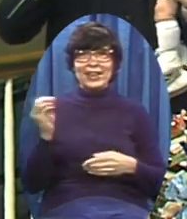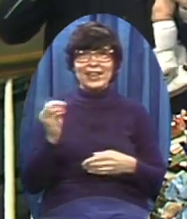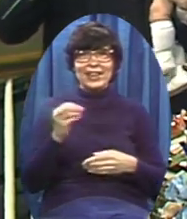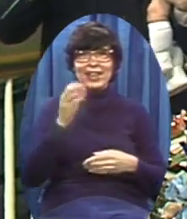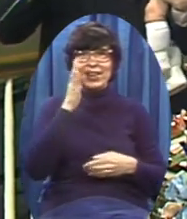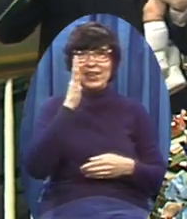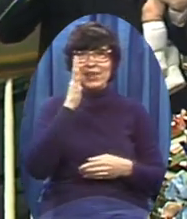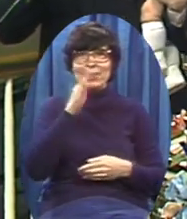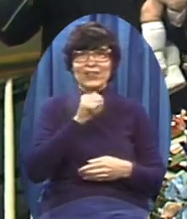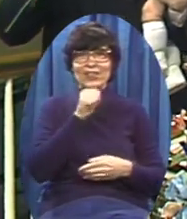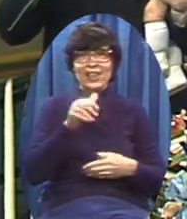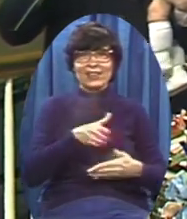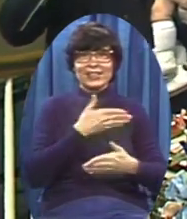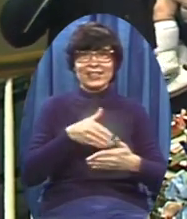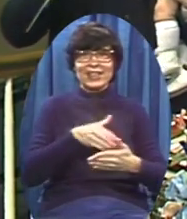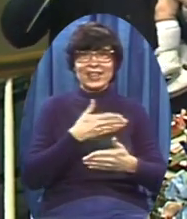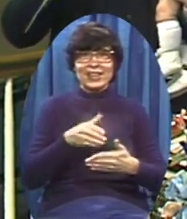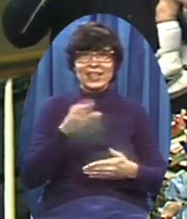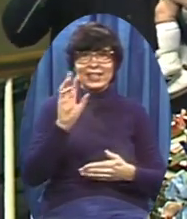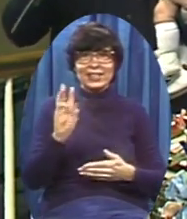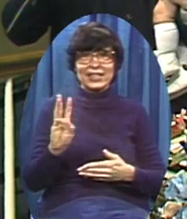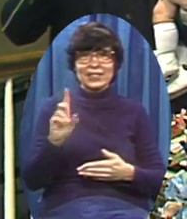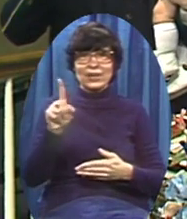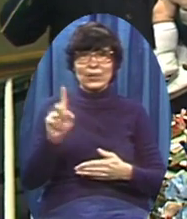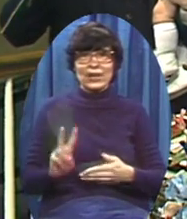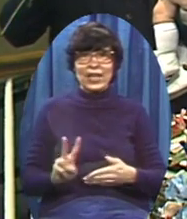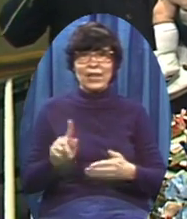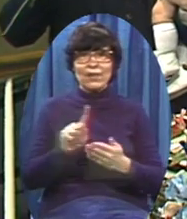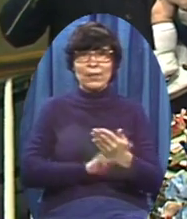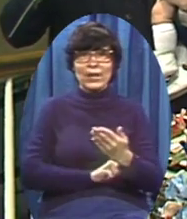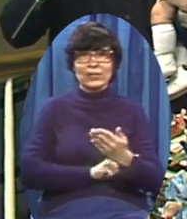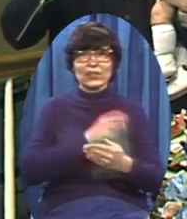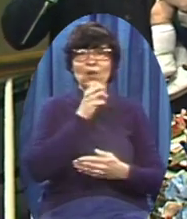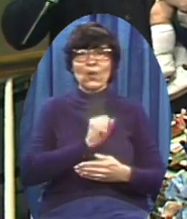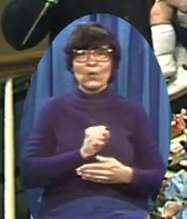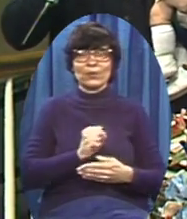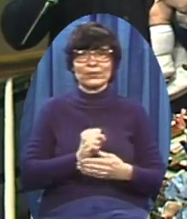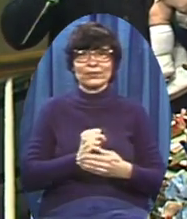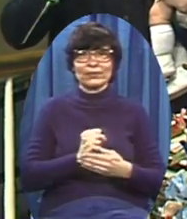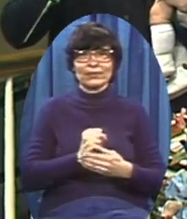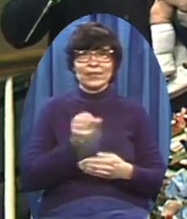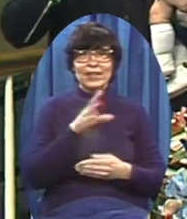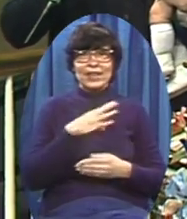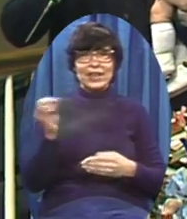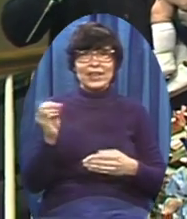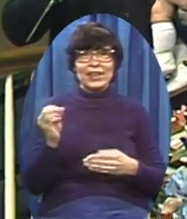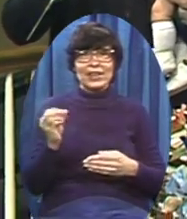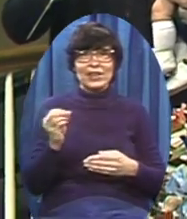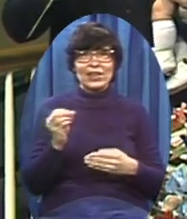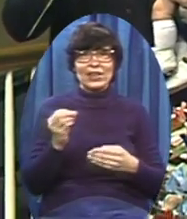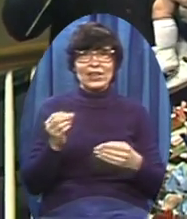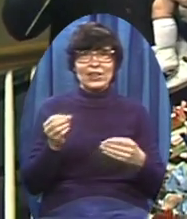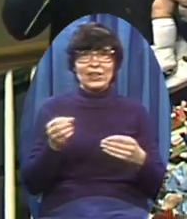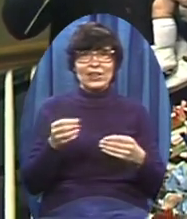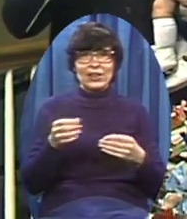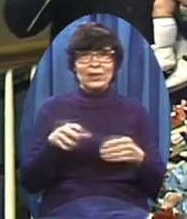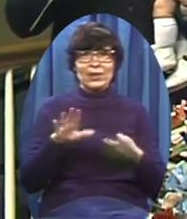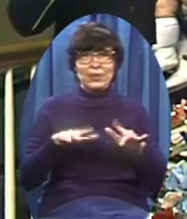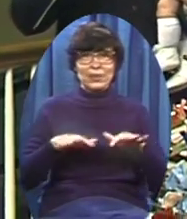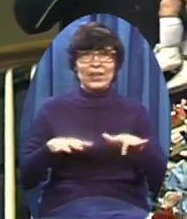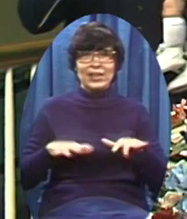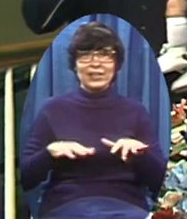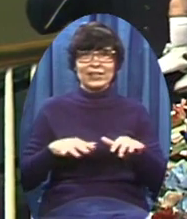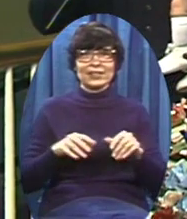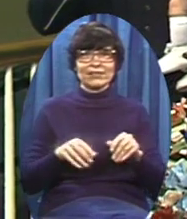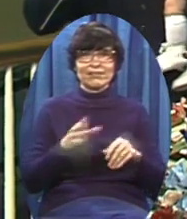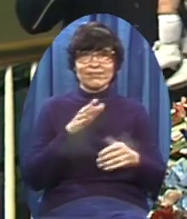sing. How old is he? He's 6.5 months. 6.5 months. Now, that microphone enchants him, doesn't it? He already plays the piano